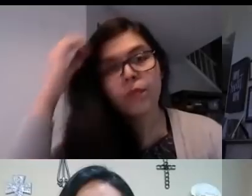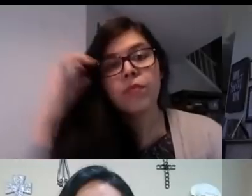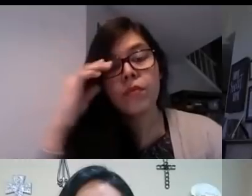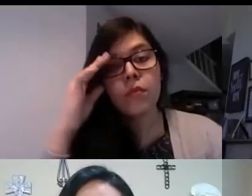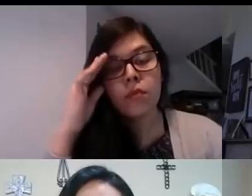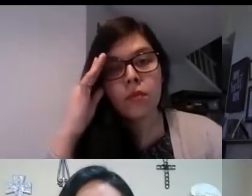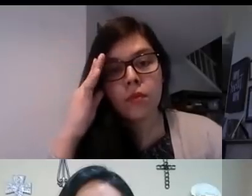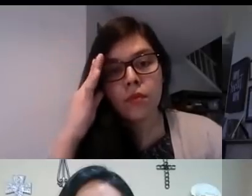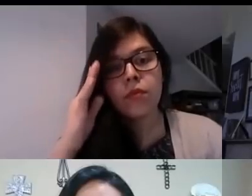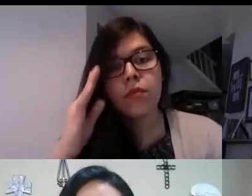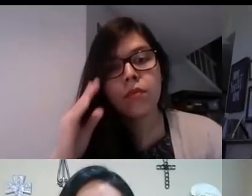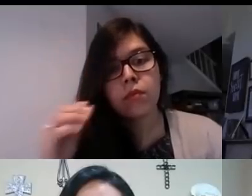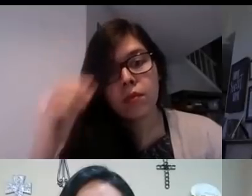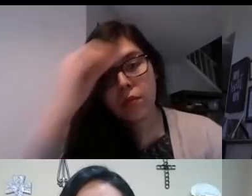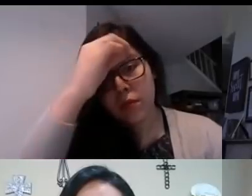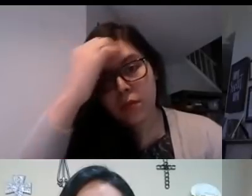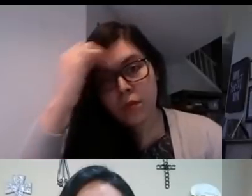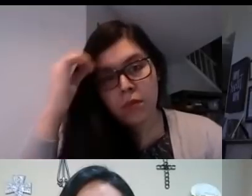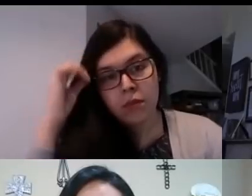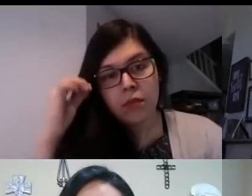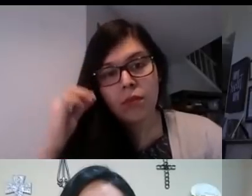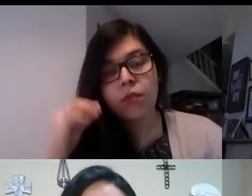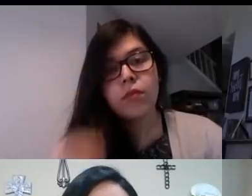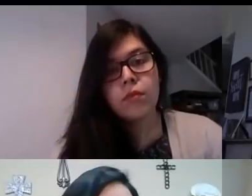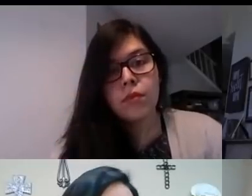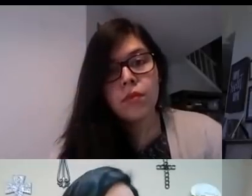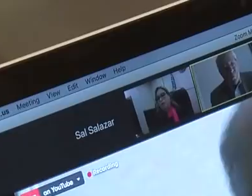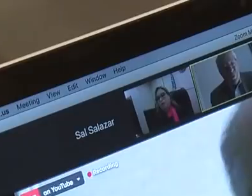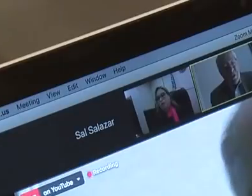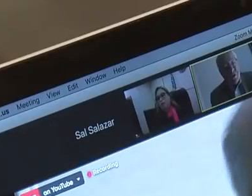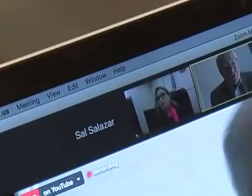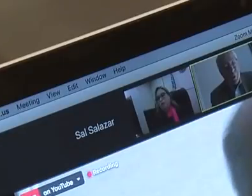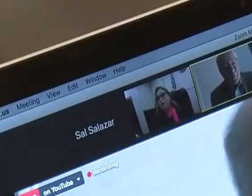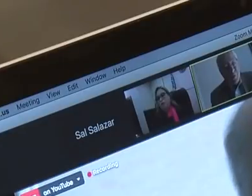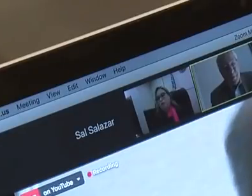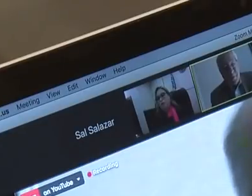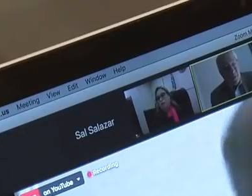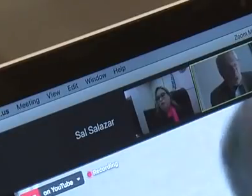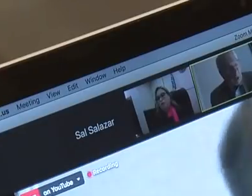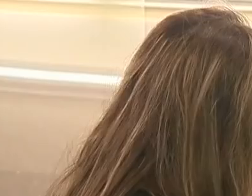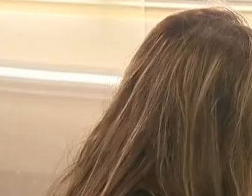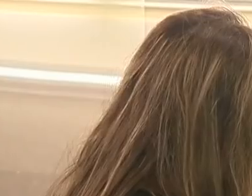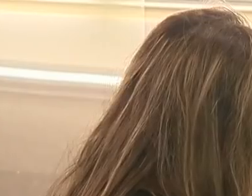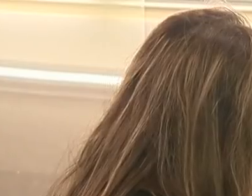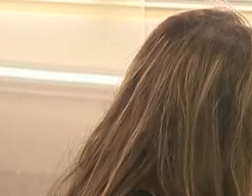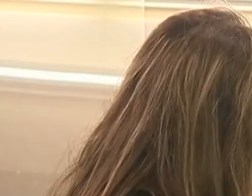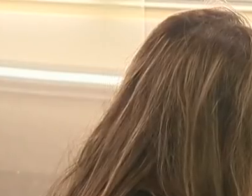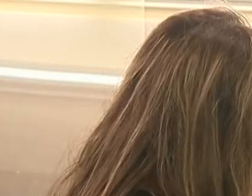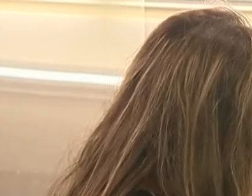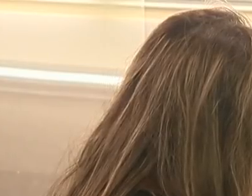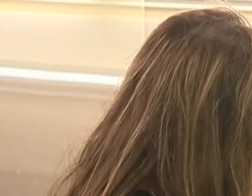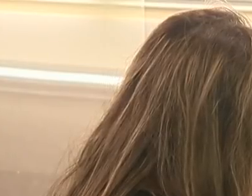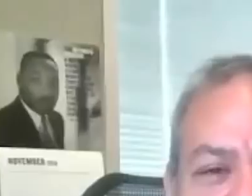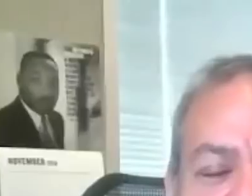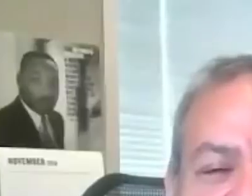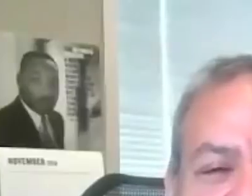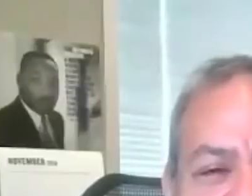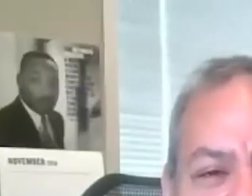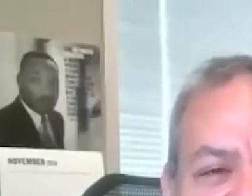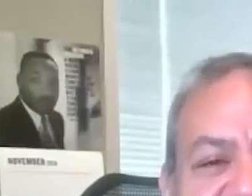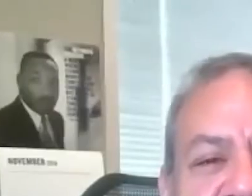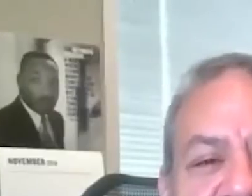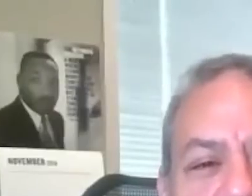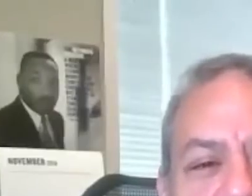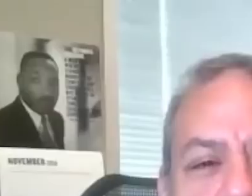At this time, the court is going to call cause number... Zoom proceedings are no different in one basic way from any other court proceeding. There